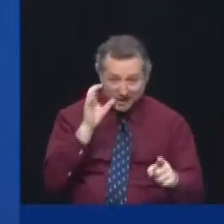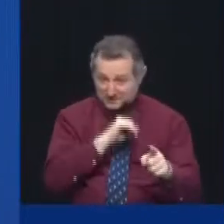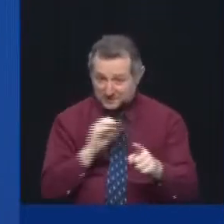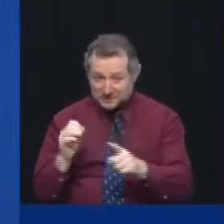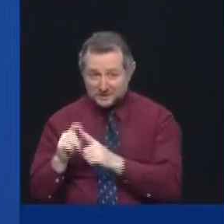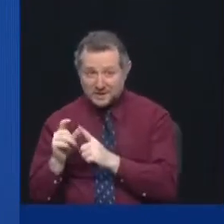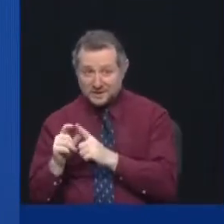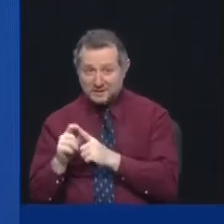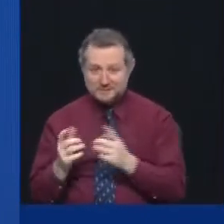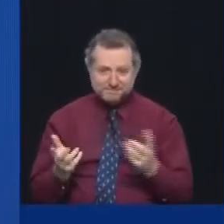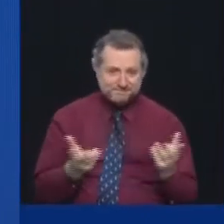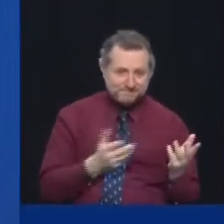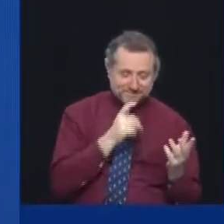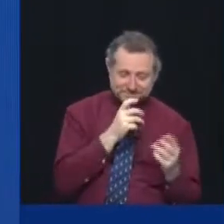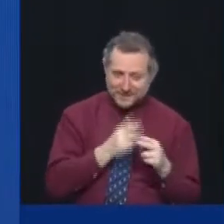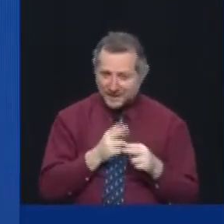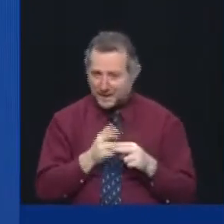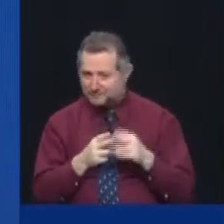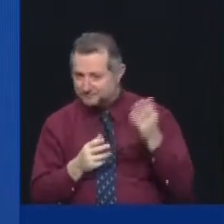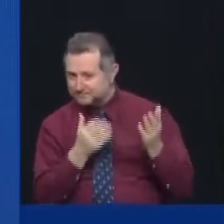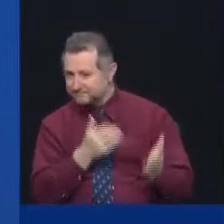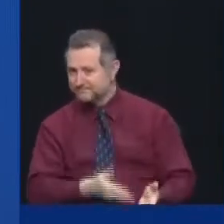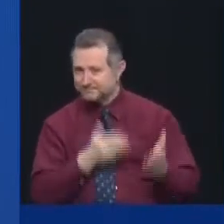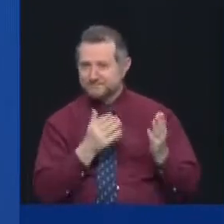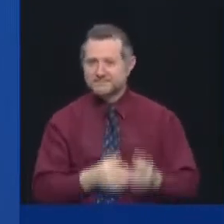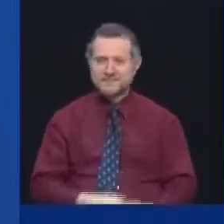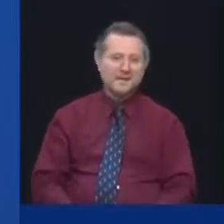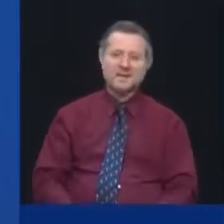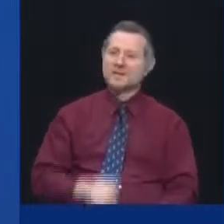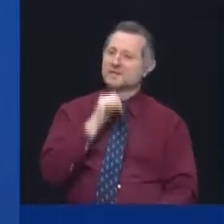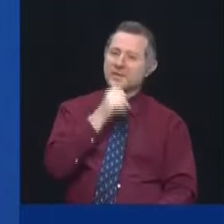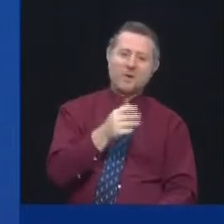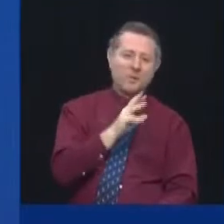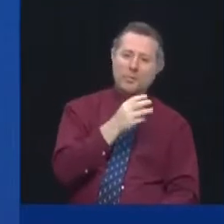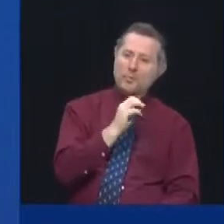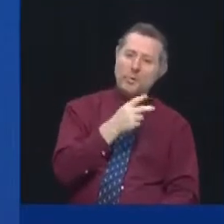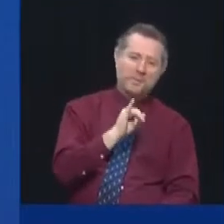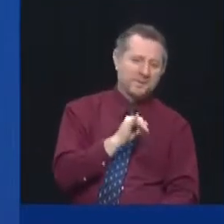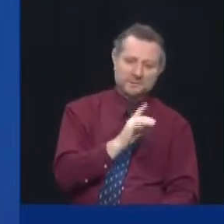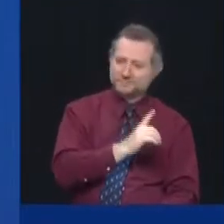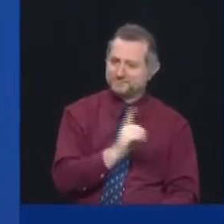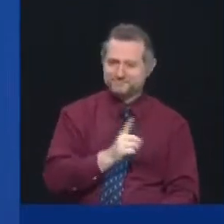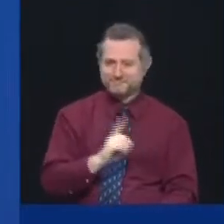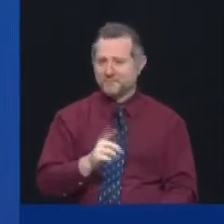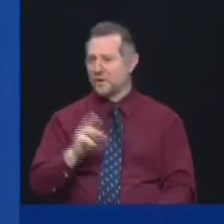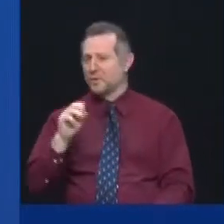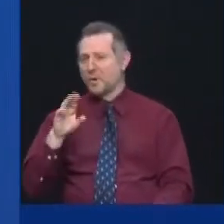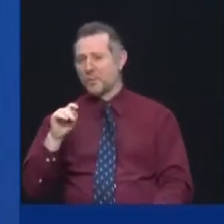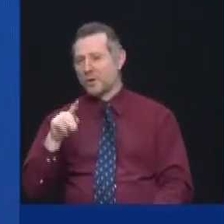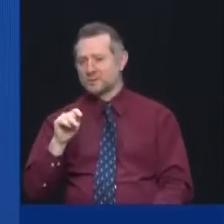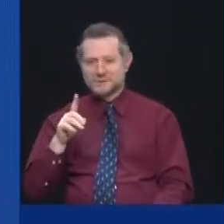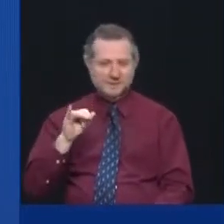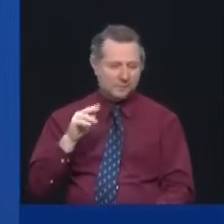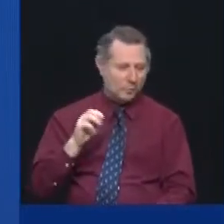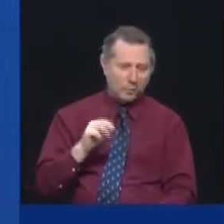are larger, and we want to have the biggest and the best. Why? Because we're New